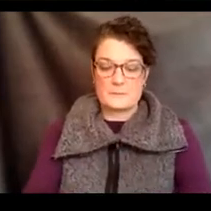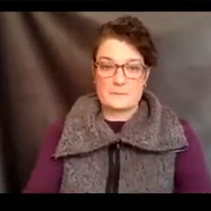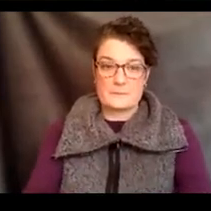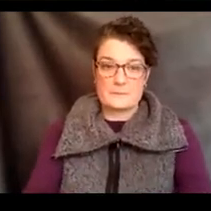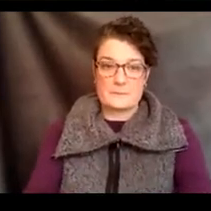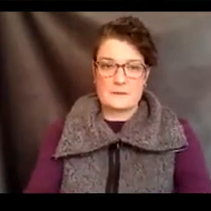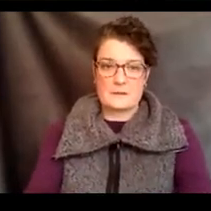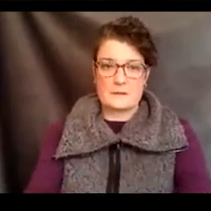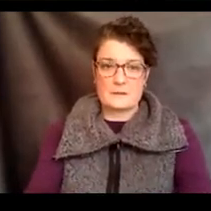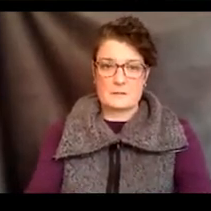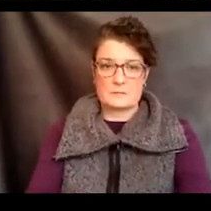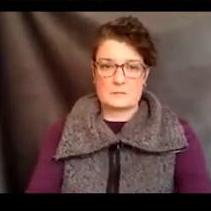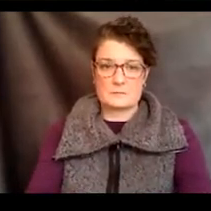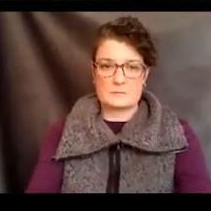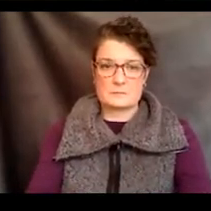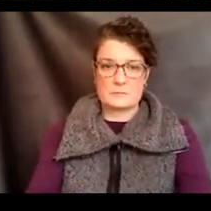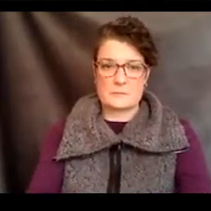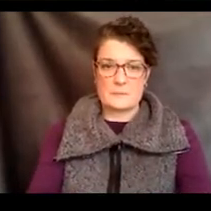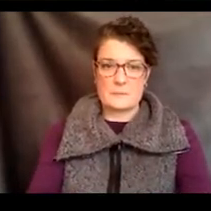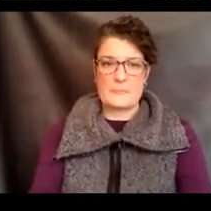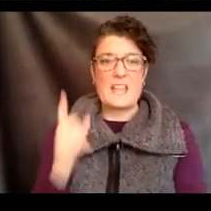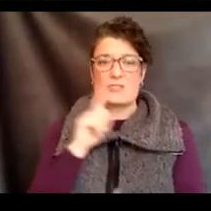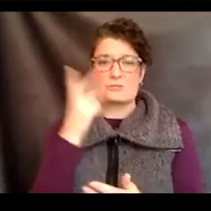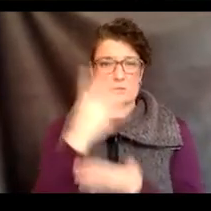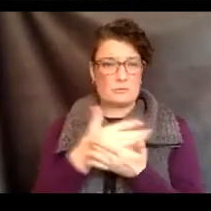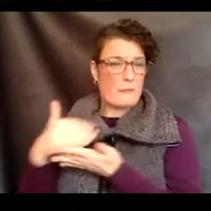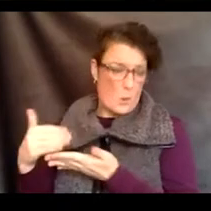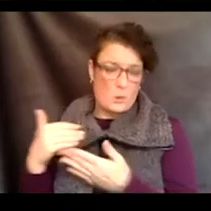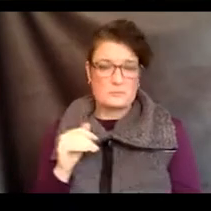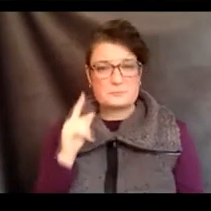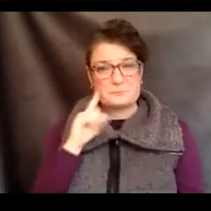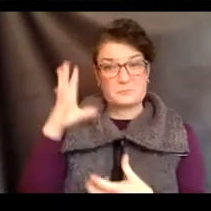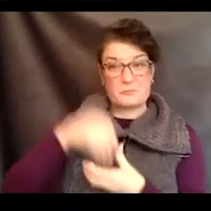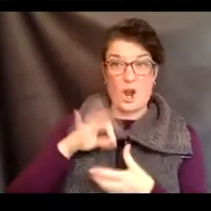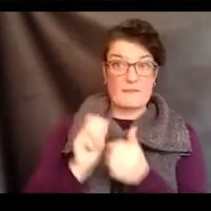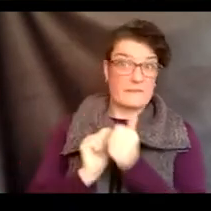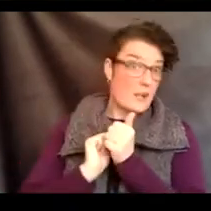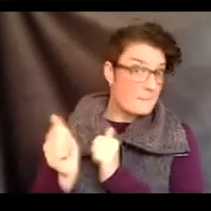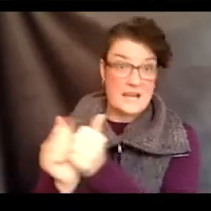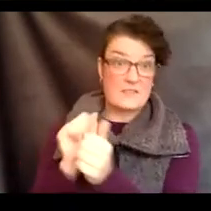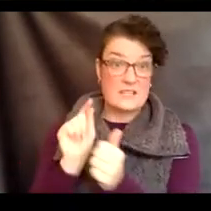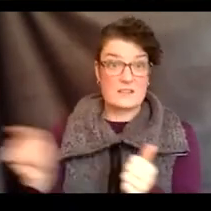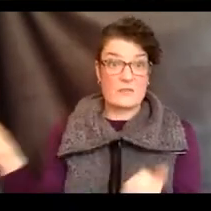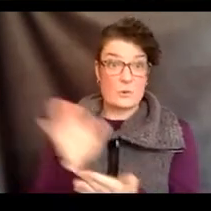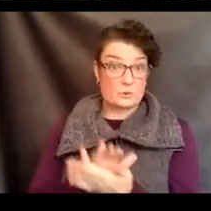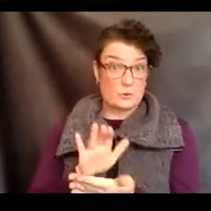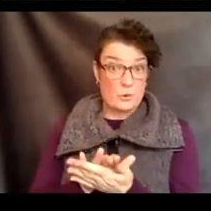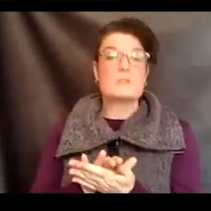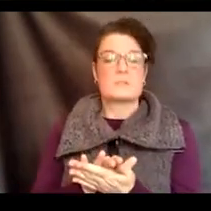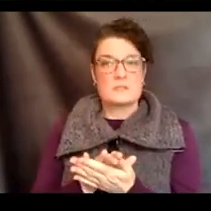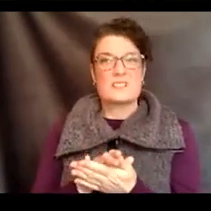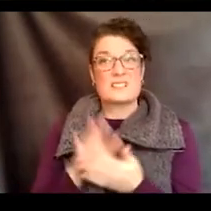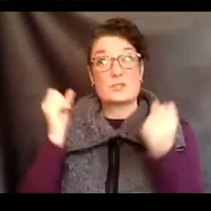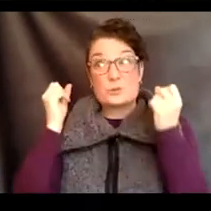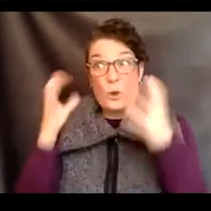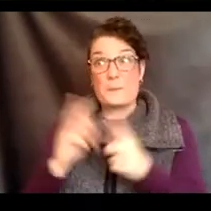Well, I think it's sort of twofold. I think it's, you know, part of the competitiveness of these schools is that so many applicants